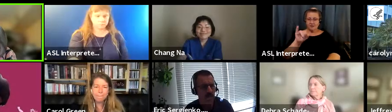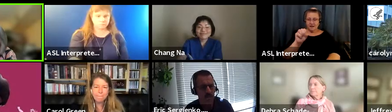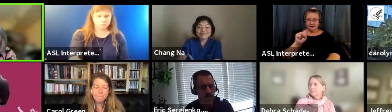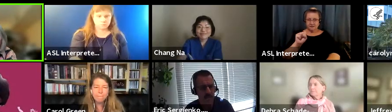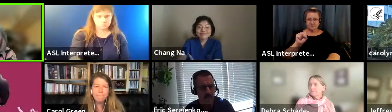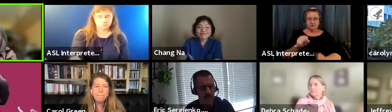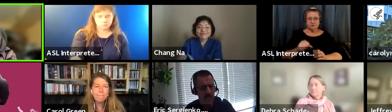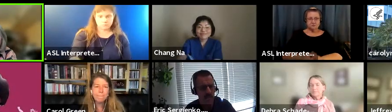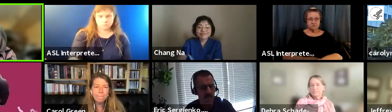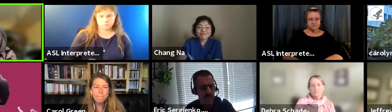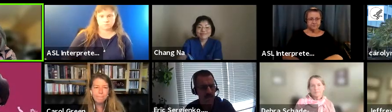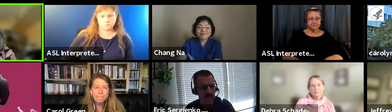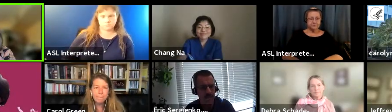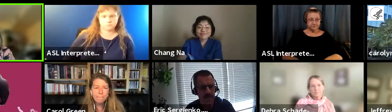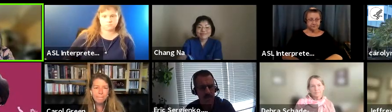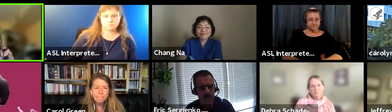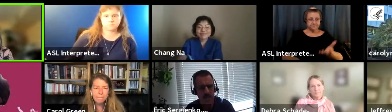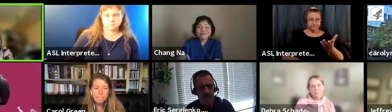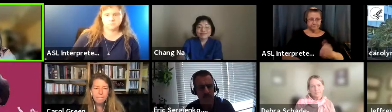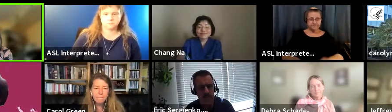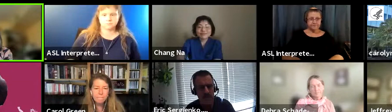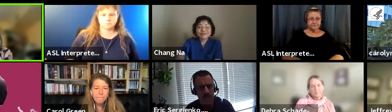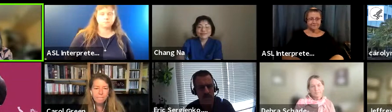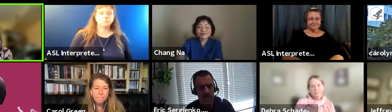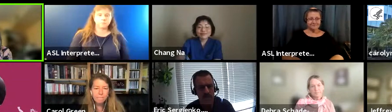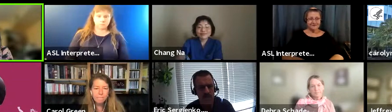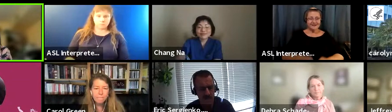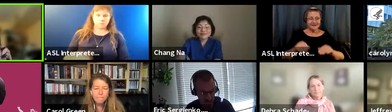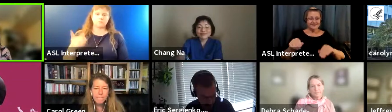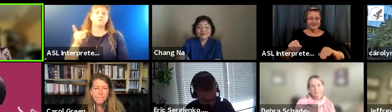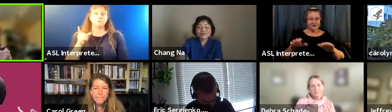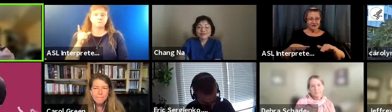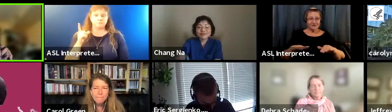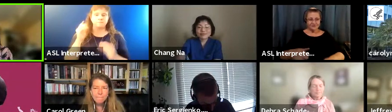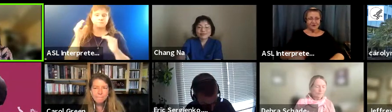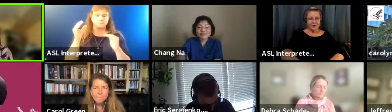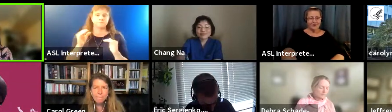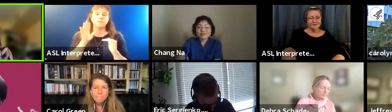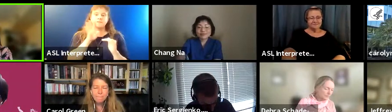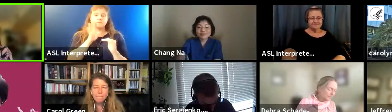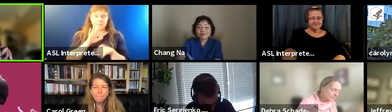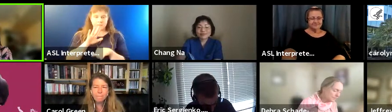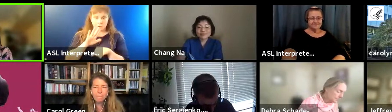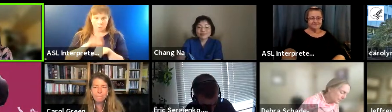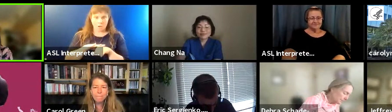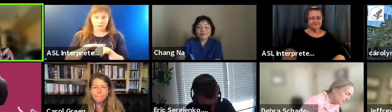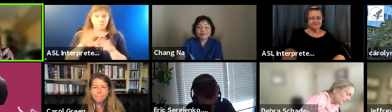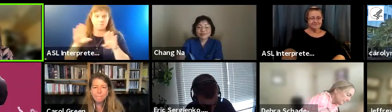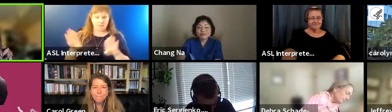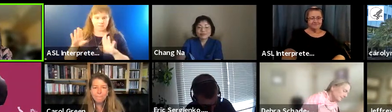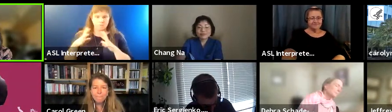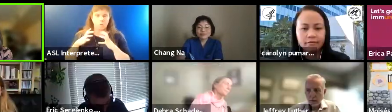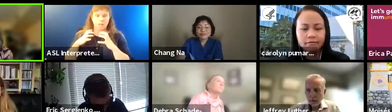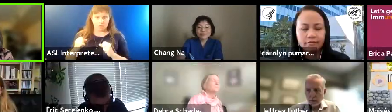California Alliance of Children and Family Services and speaking on behalf of the behavioral health sector.